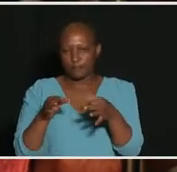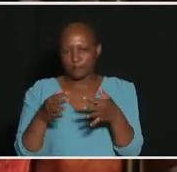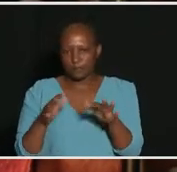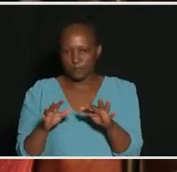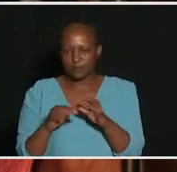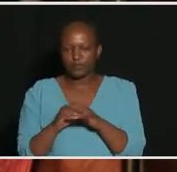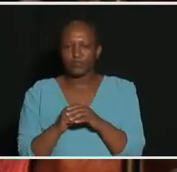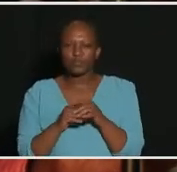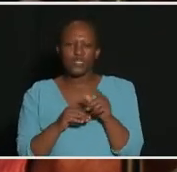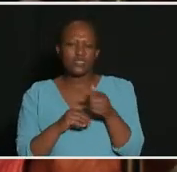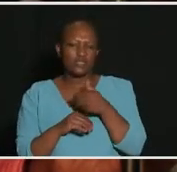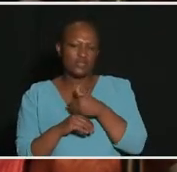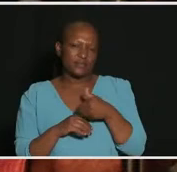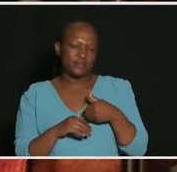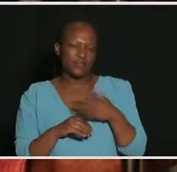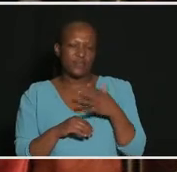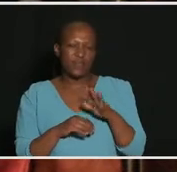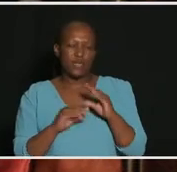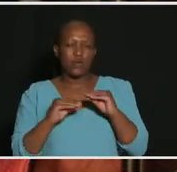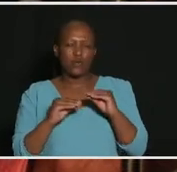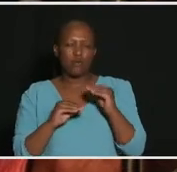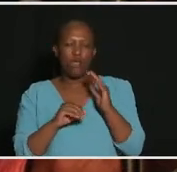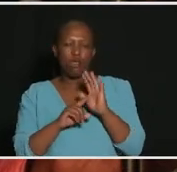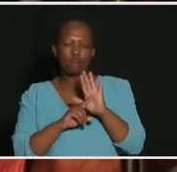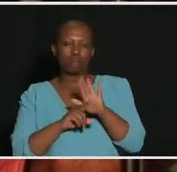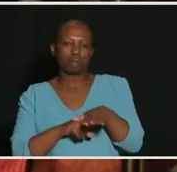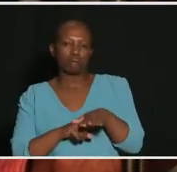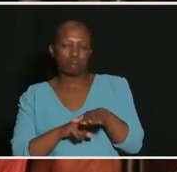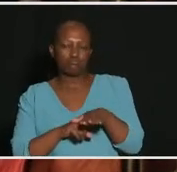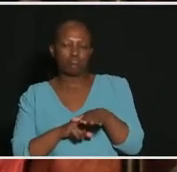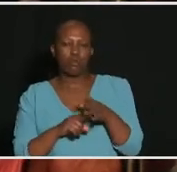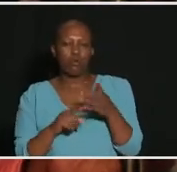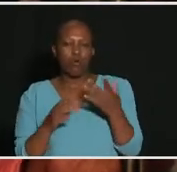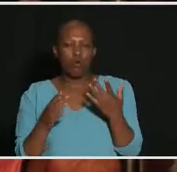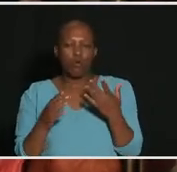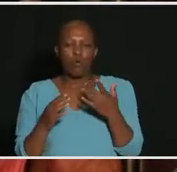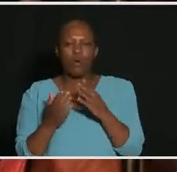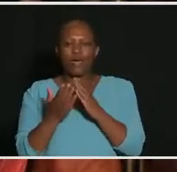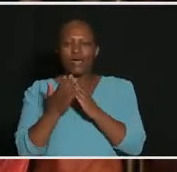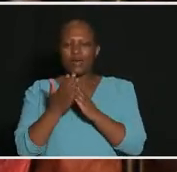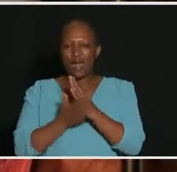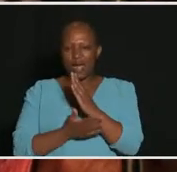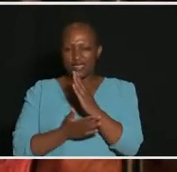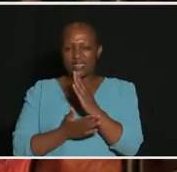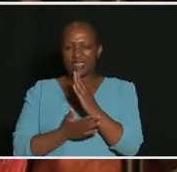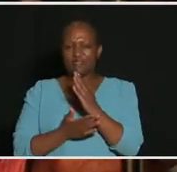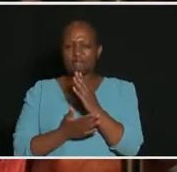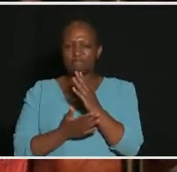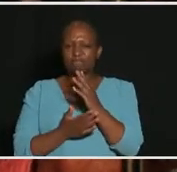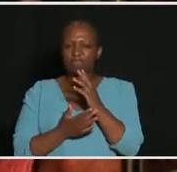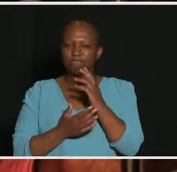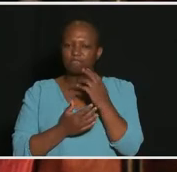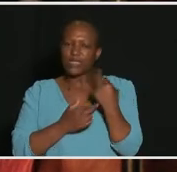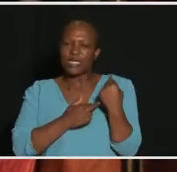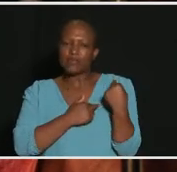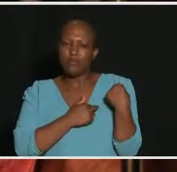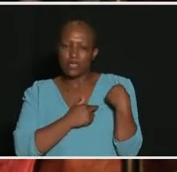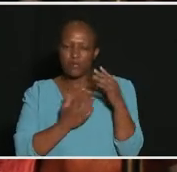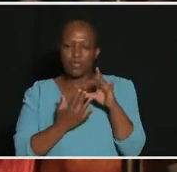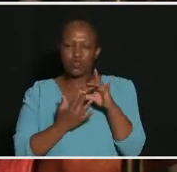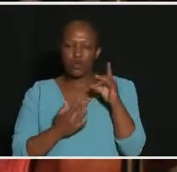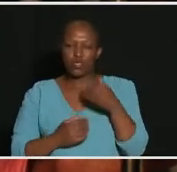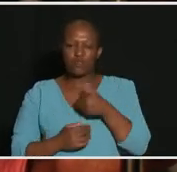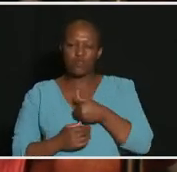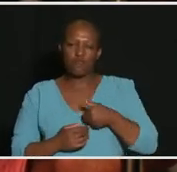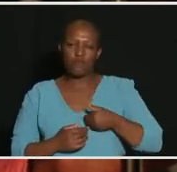in education this bill infringes and ASAP a fundamental right and prerogative inevitably promoting